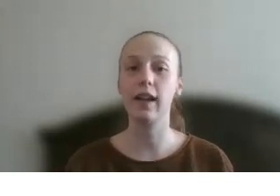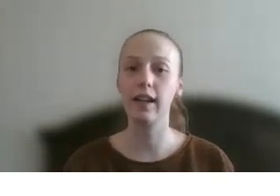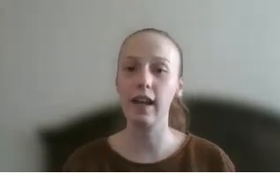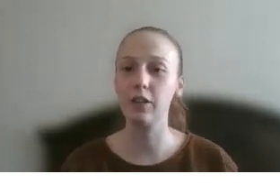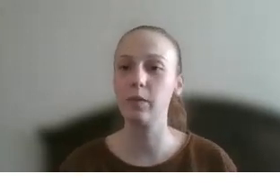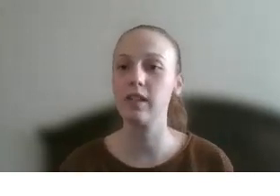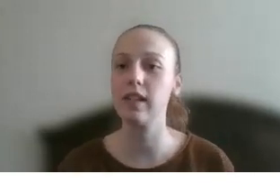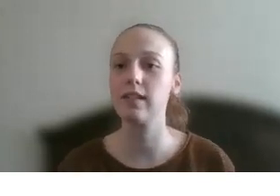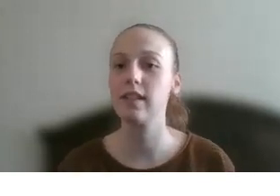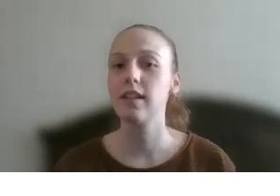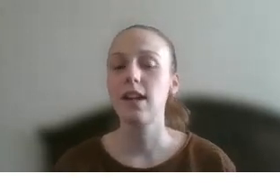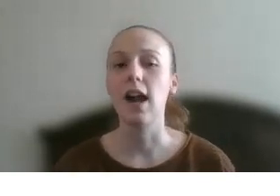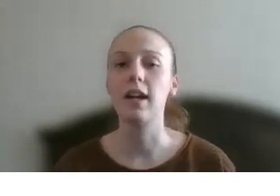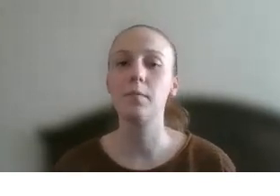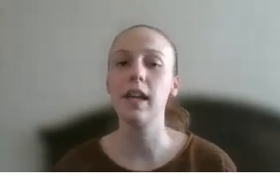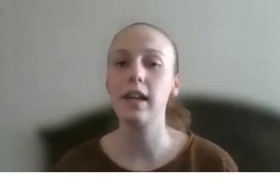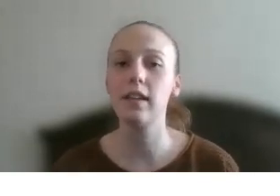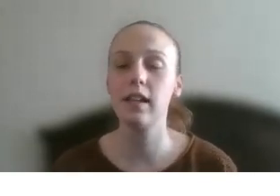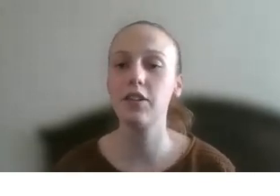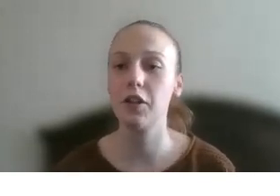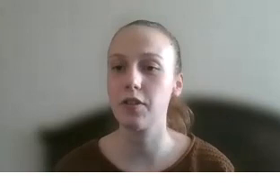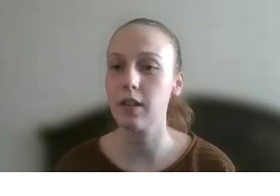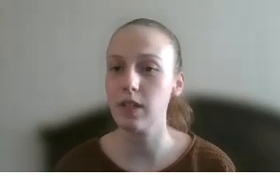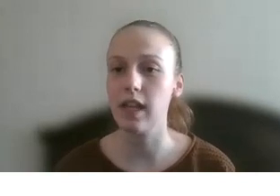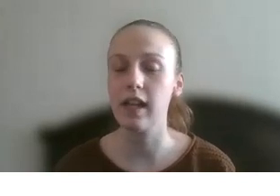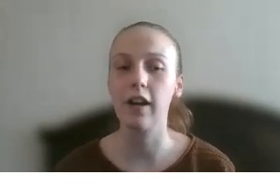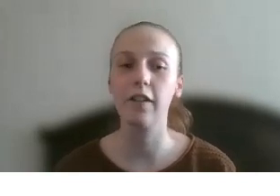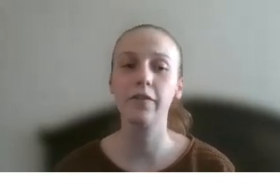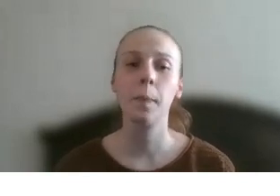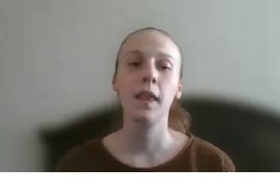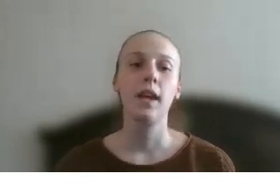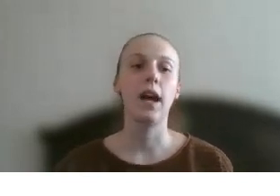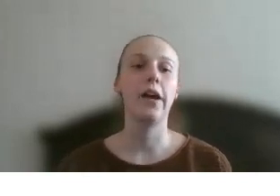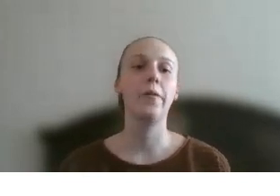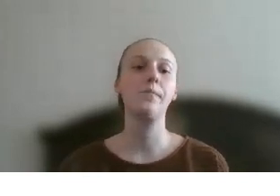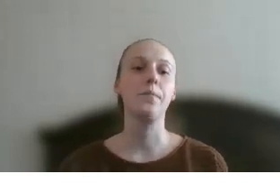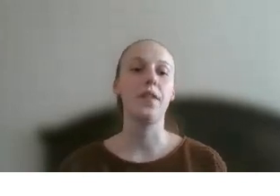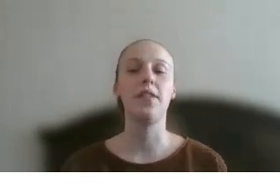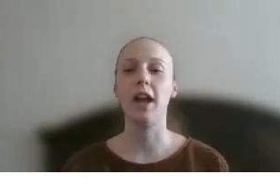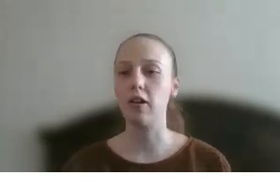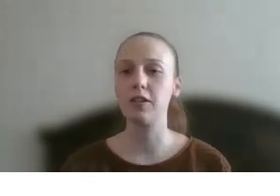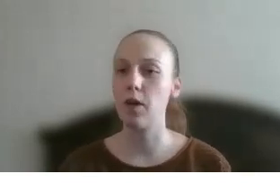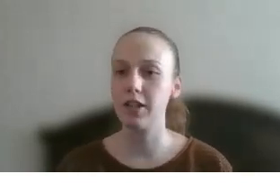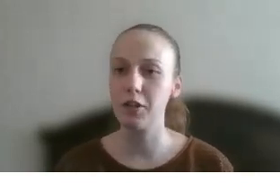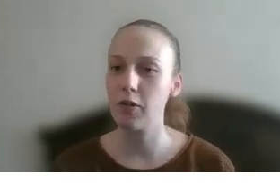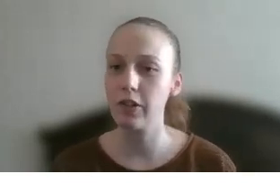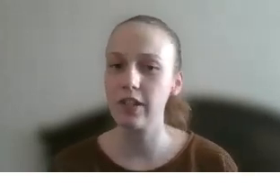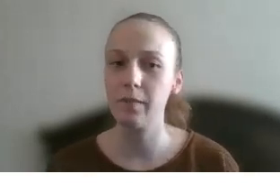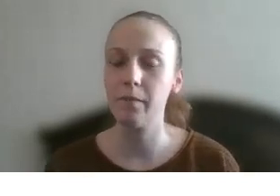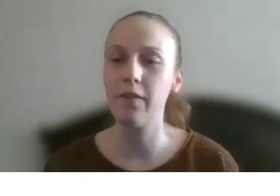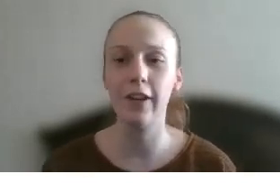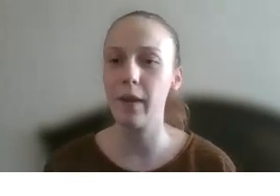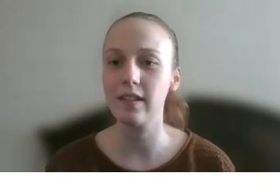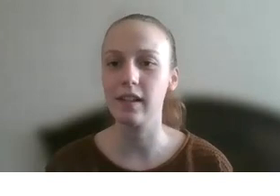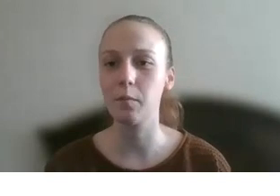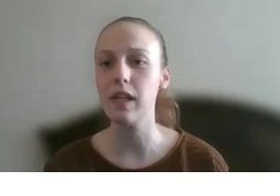we can recognize homelessness in the children that we take care of. And then I also wanted to go over just